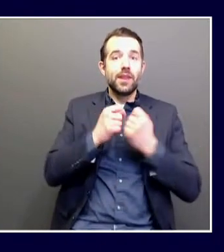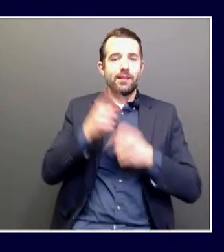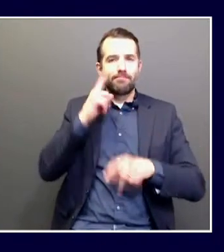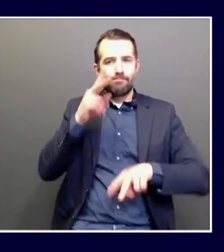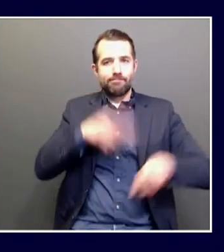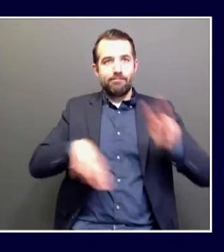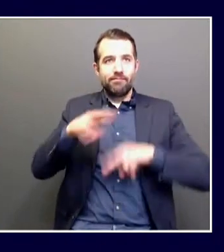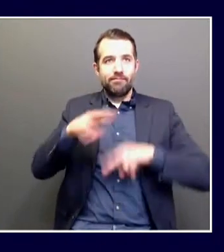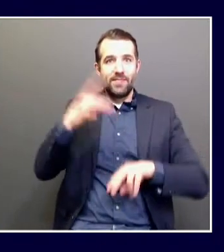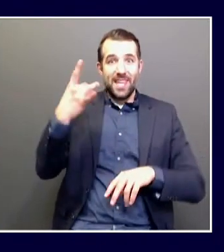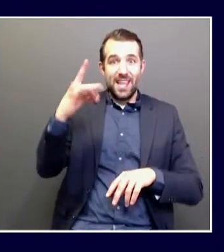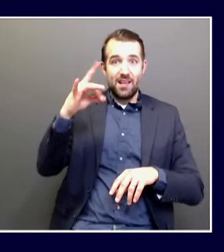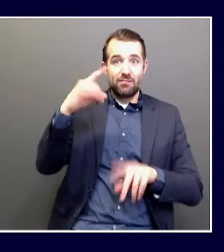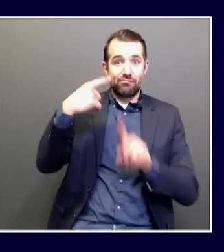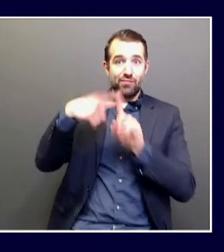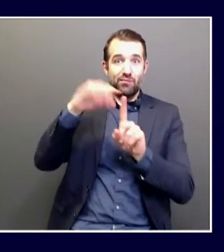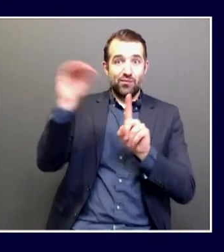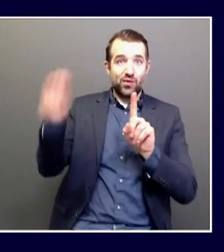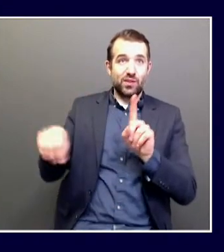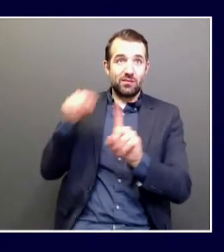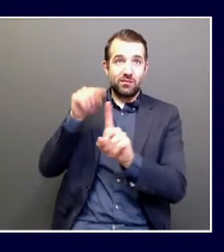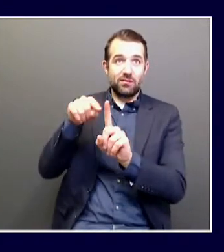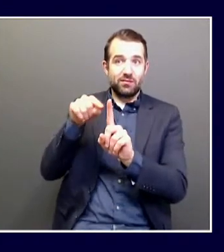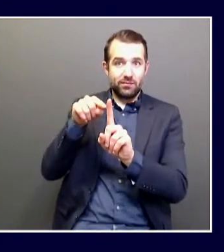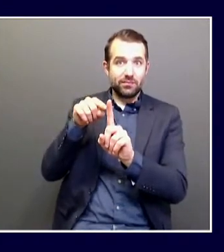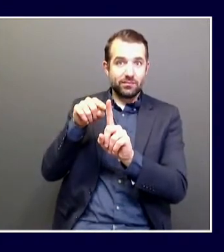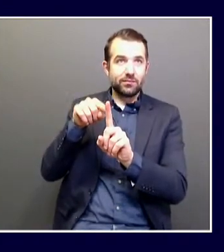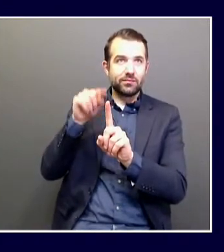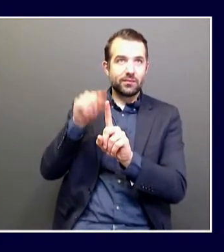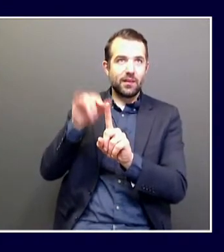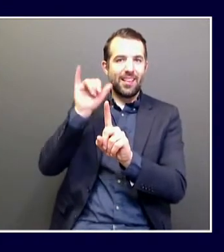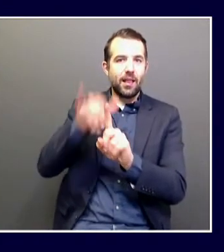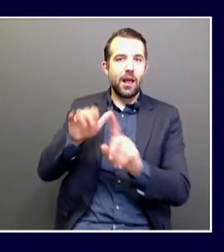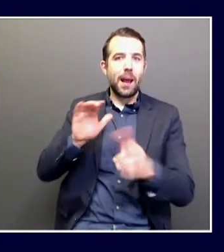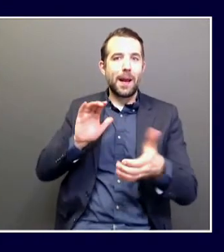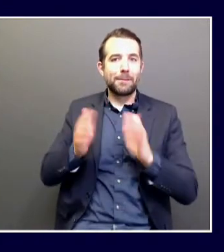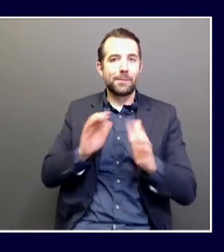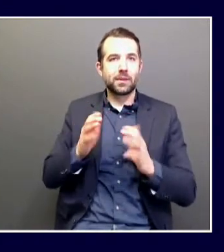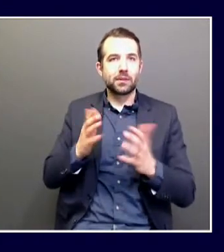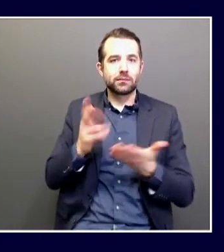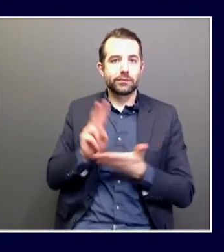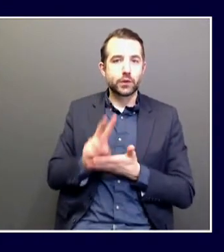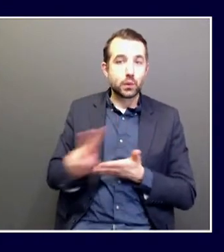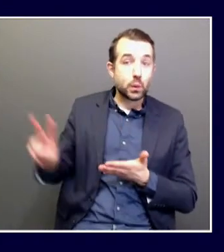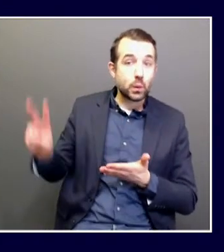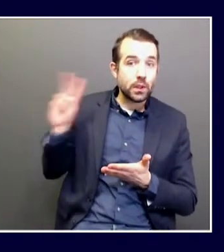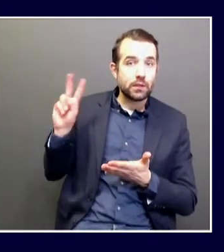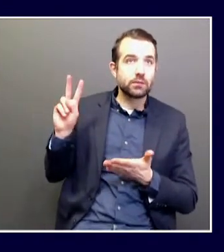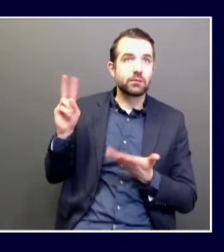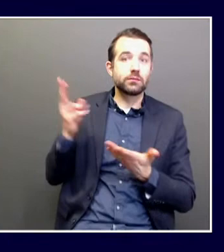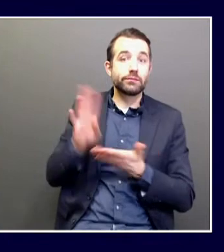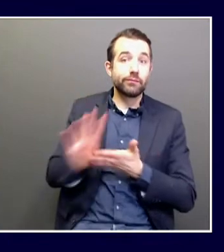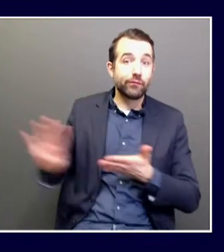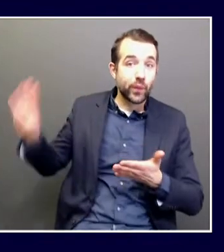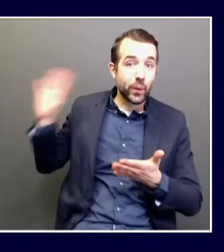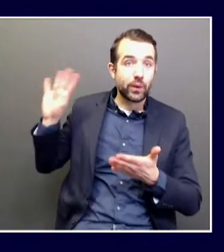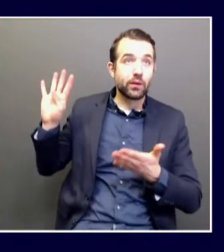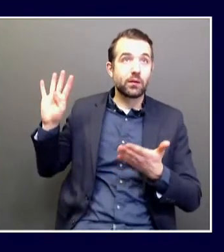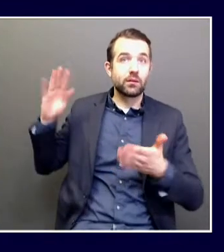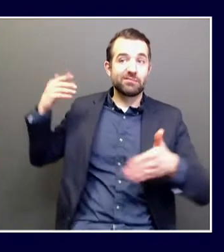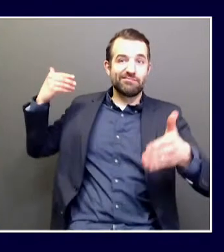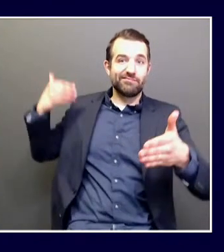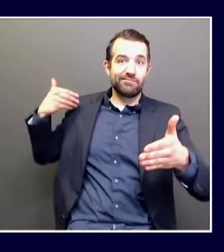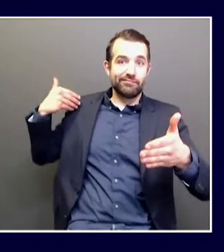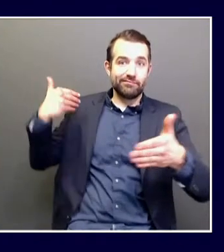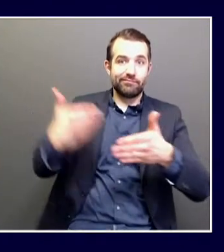at it for how it compares to 1 or 2 incubation periods ago, not how it compares to 1 or